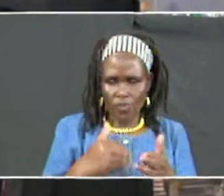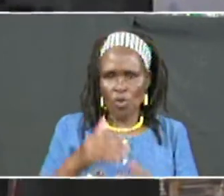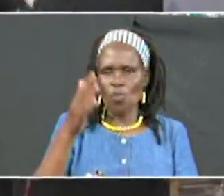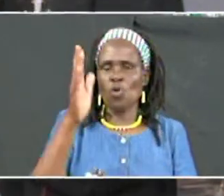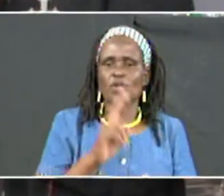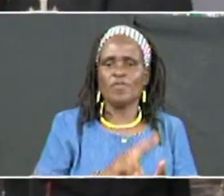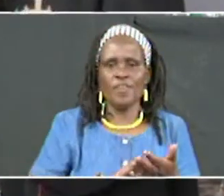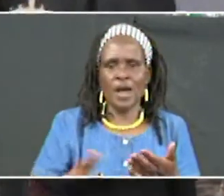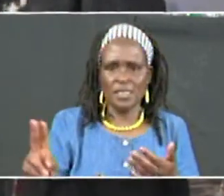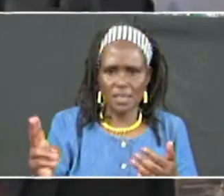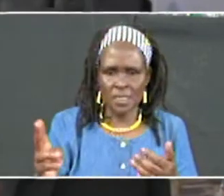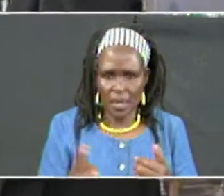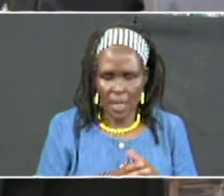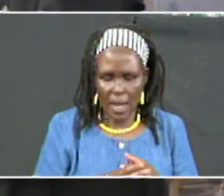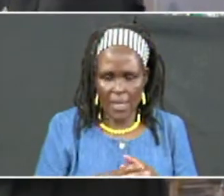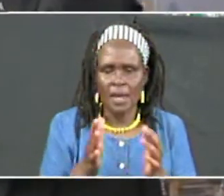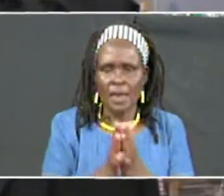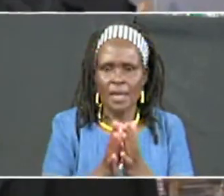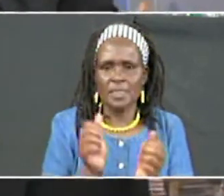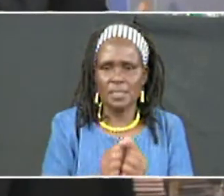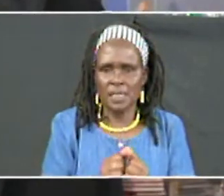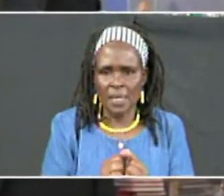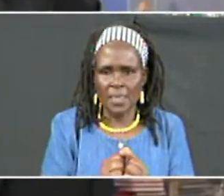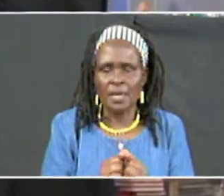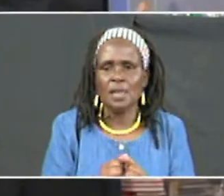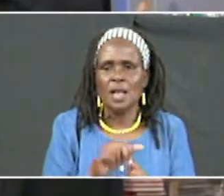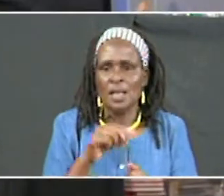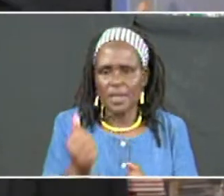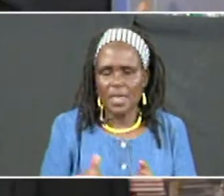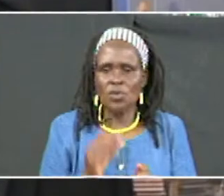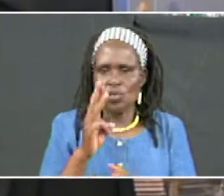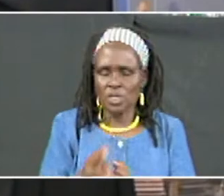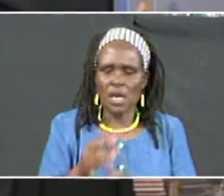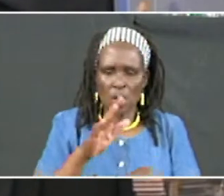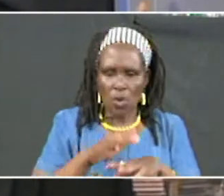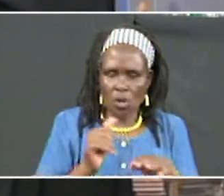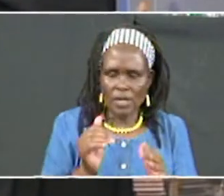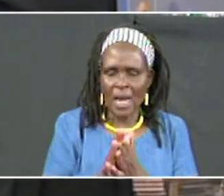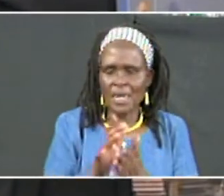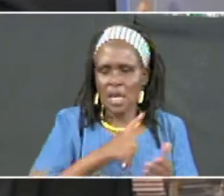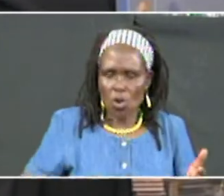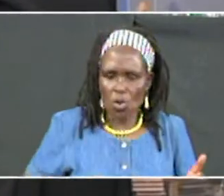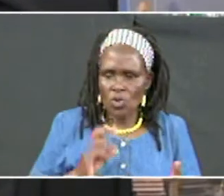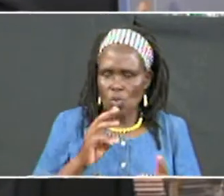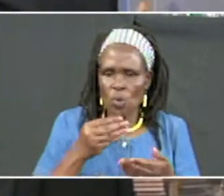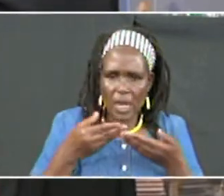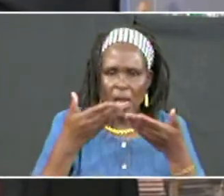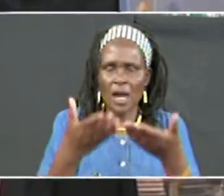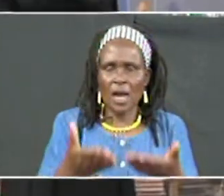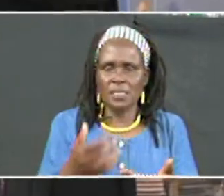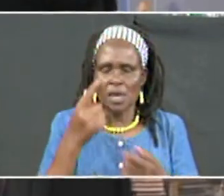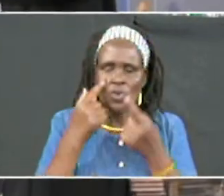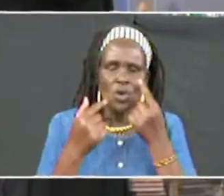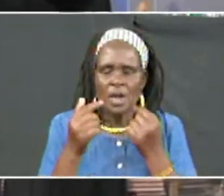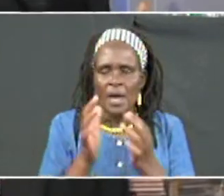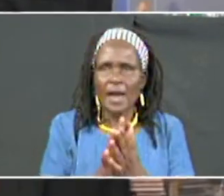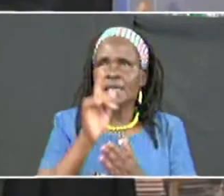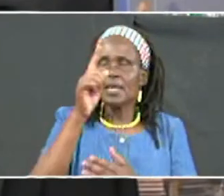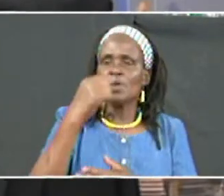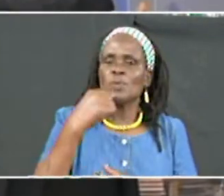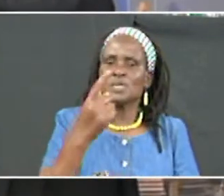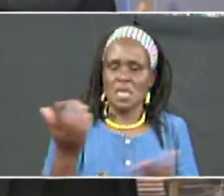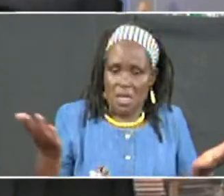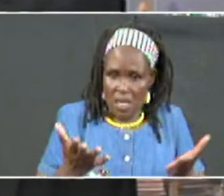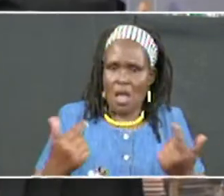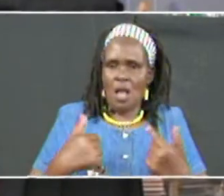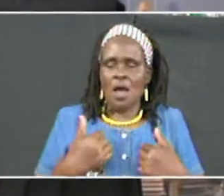and verse 10. Then you shall call and the Lord will answer. You shall cry and he will say, here I am.